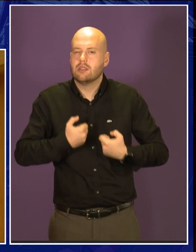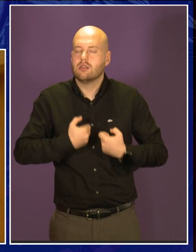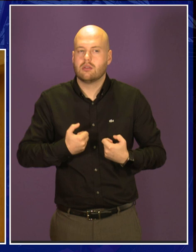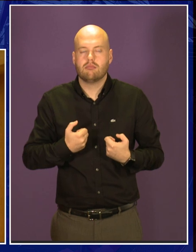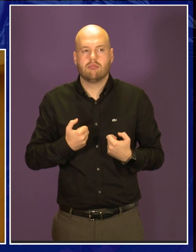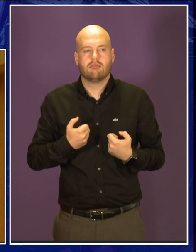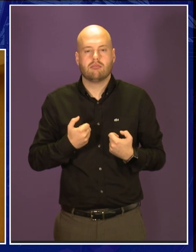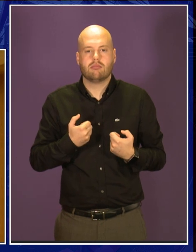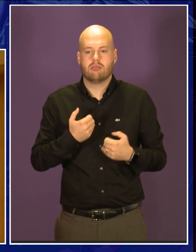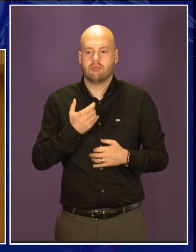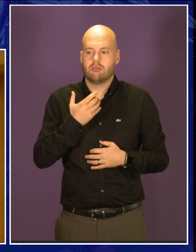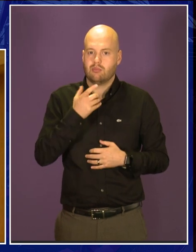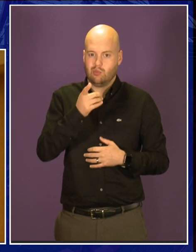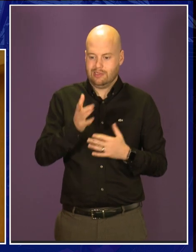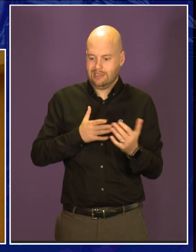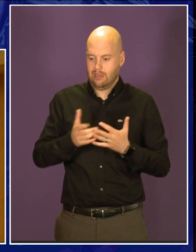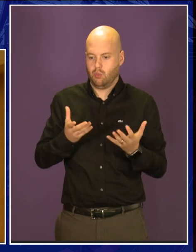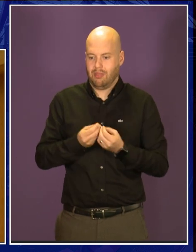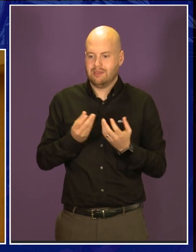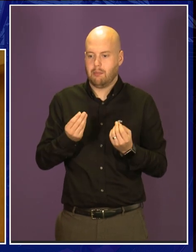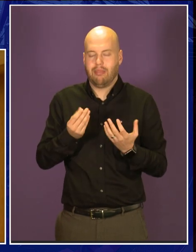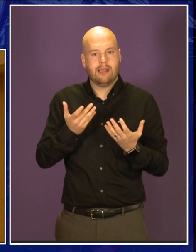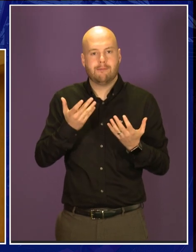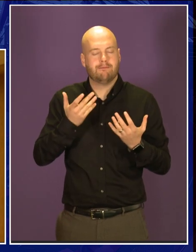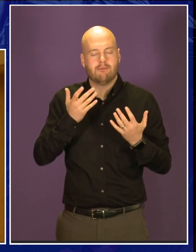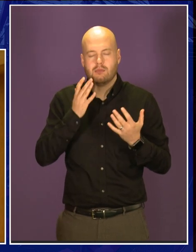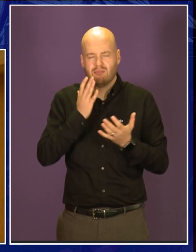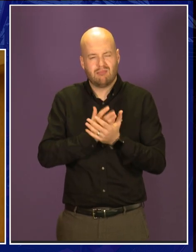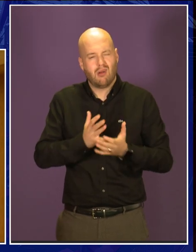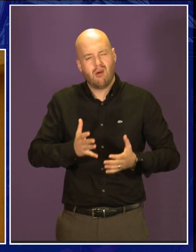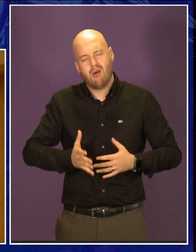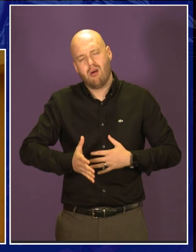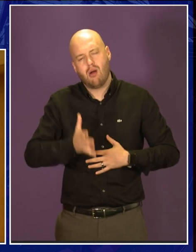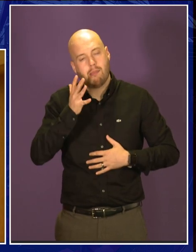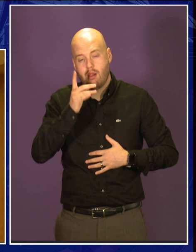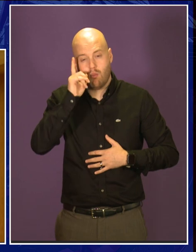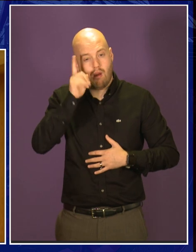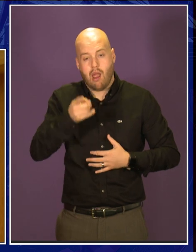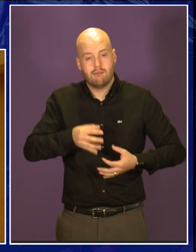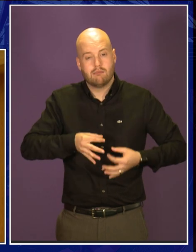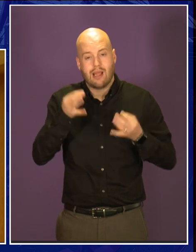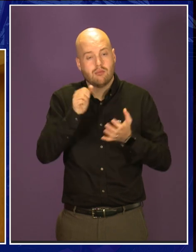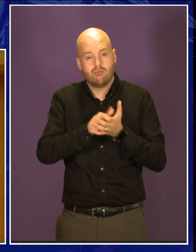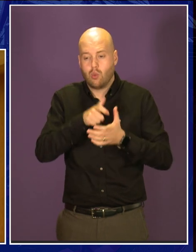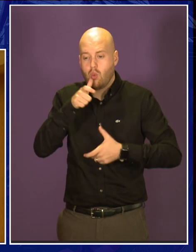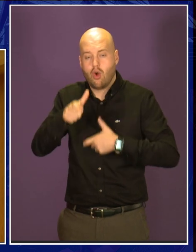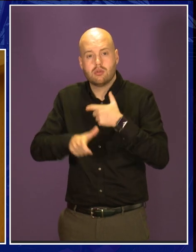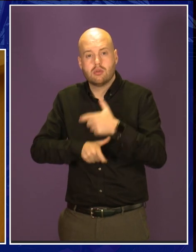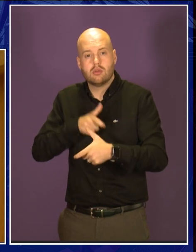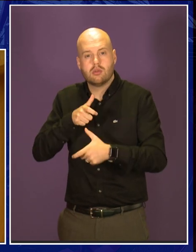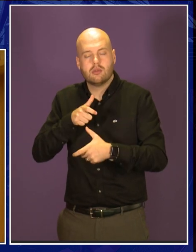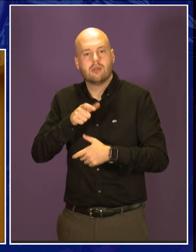with something you cannot express in words. And that's where I find dance so